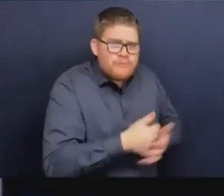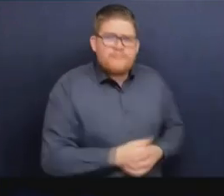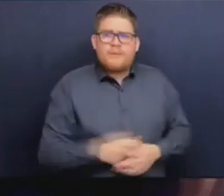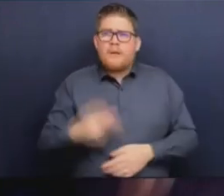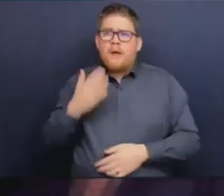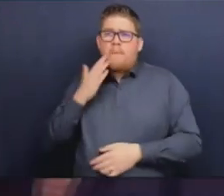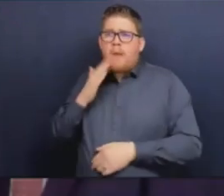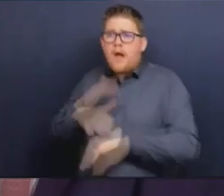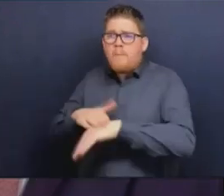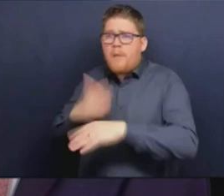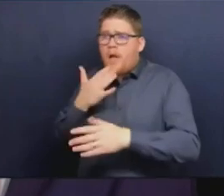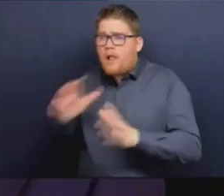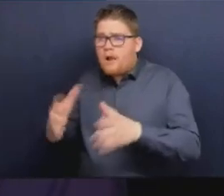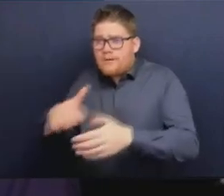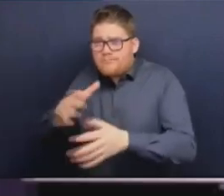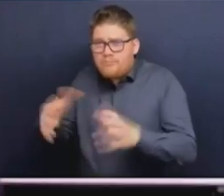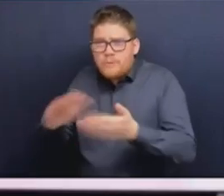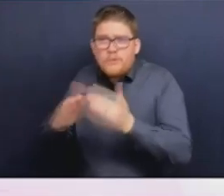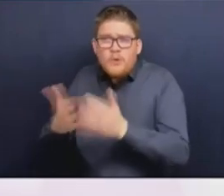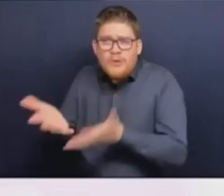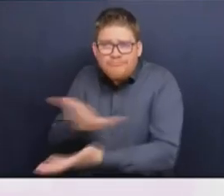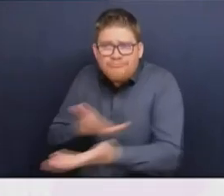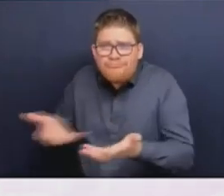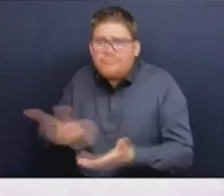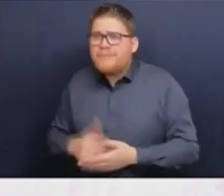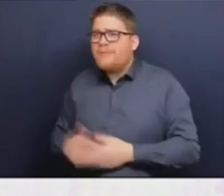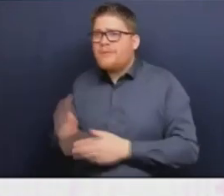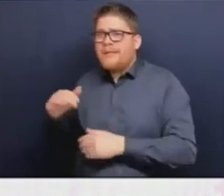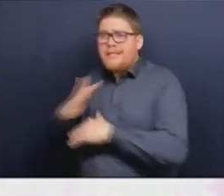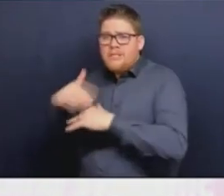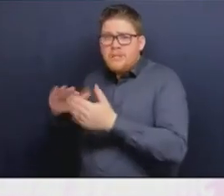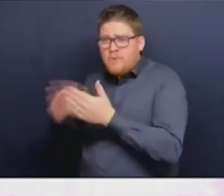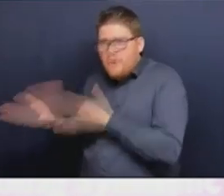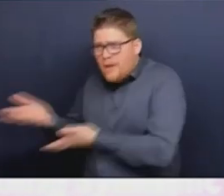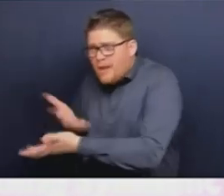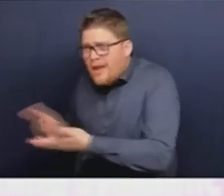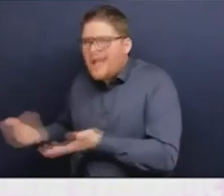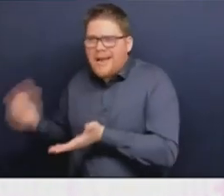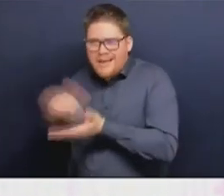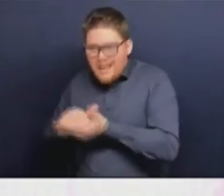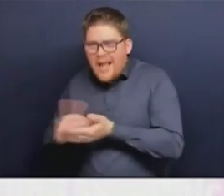one more question. We'll go to the phone lines. Lisa Eustace, City News.